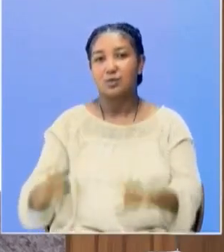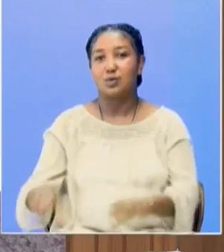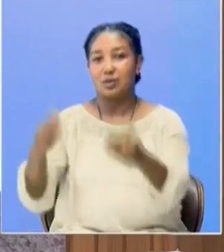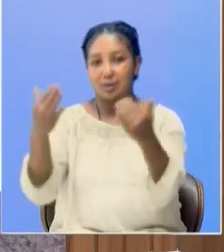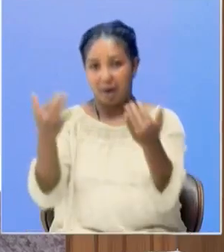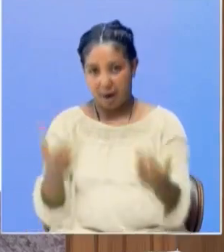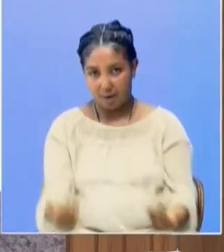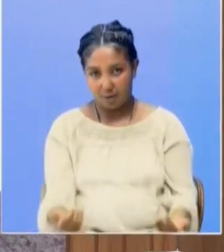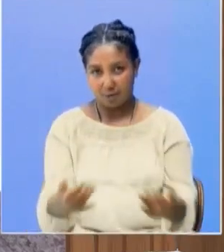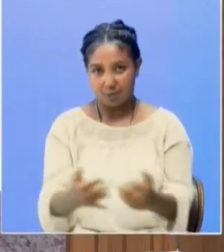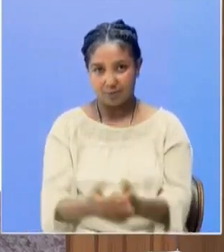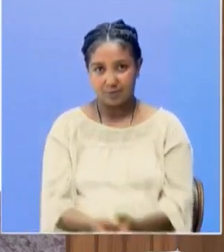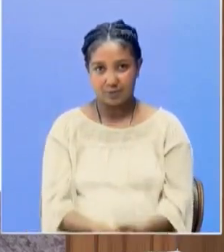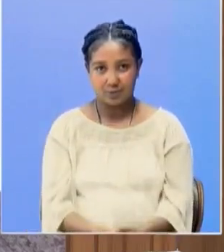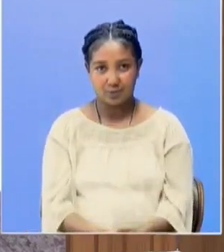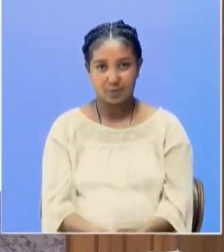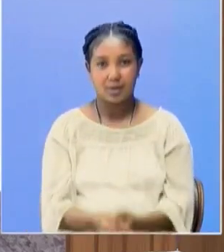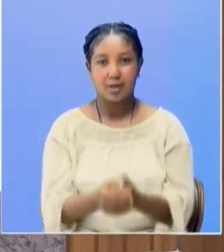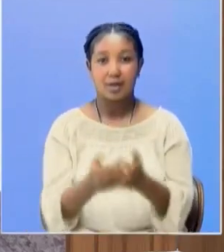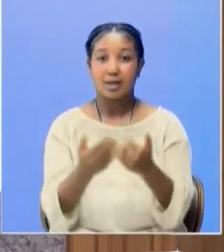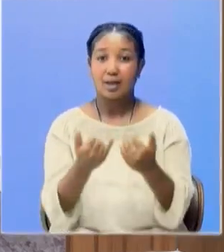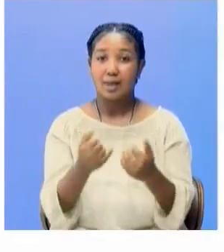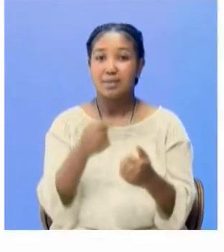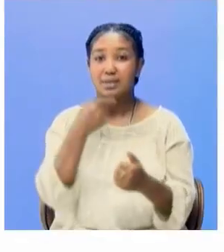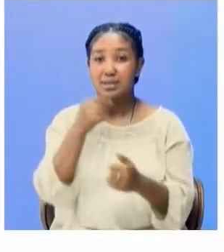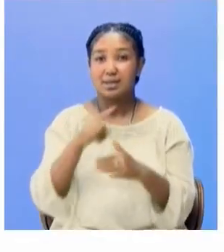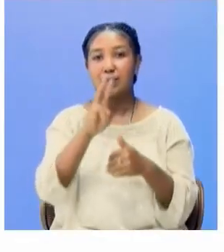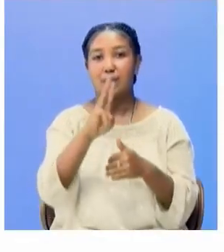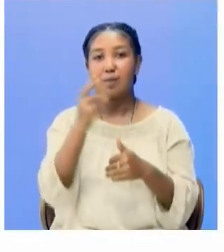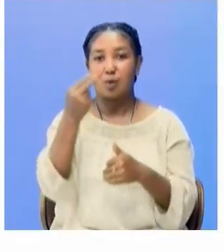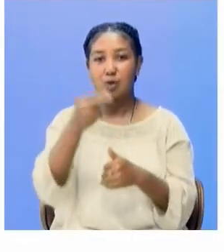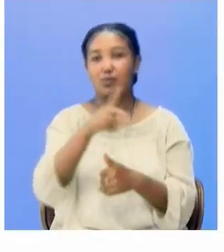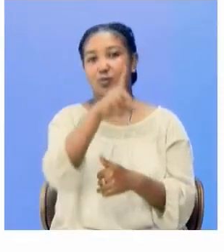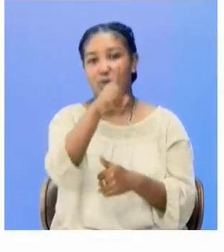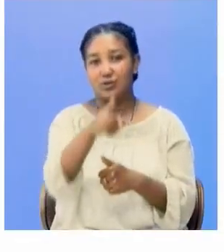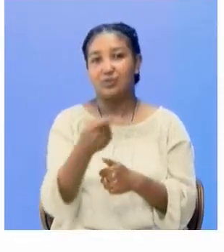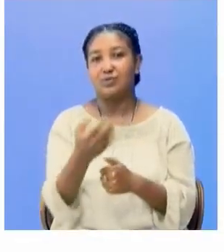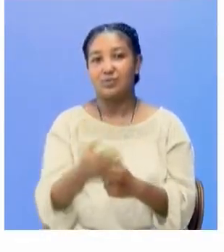Now, let me say something about WH cases.